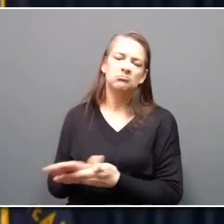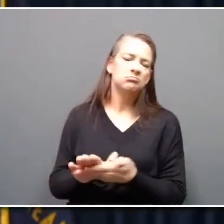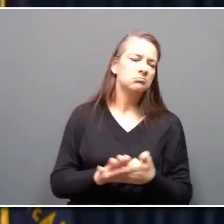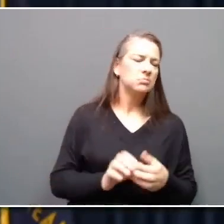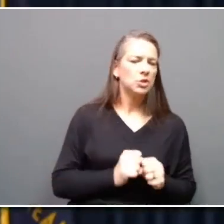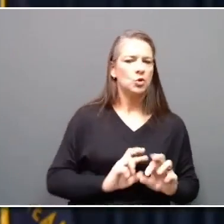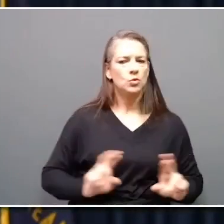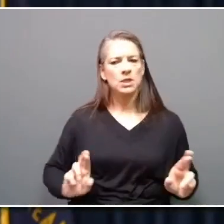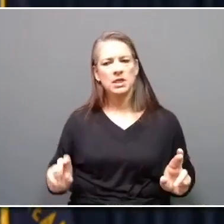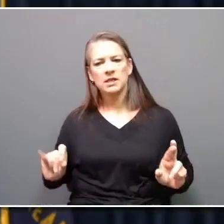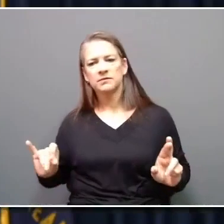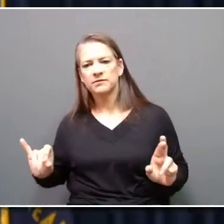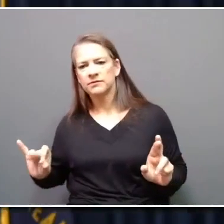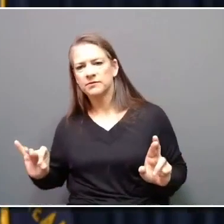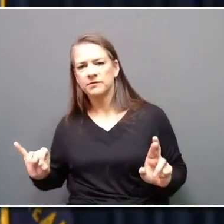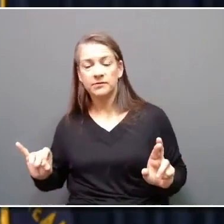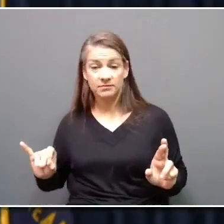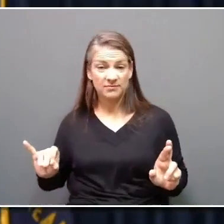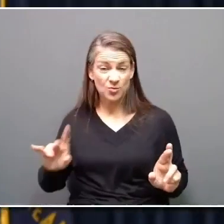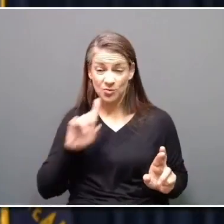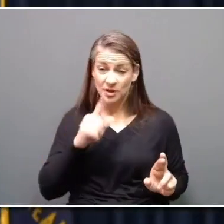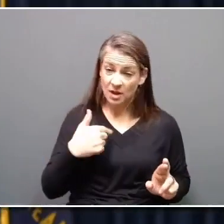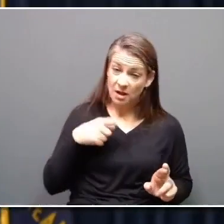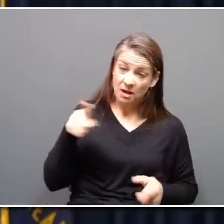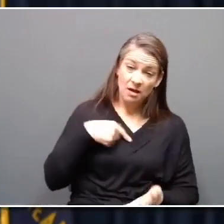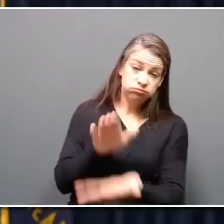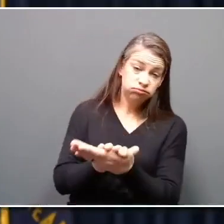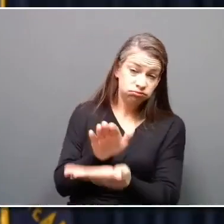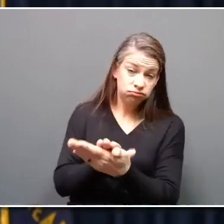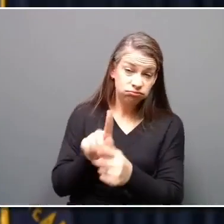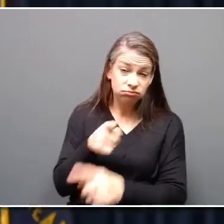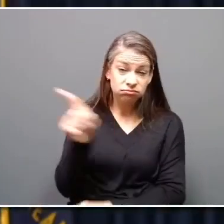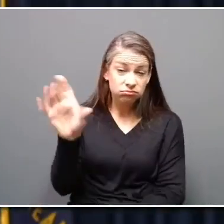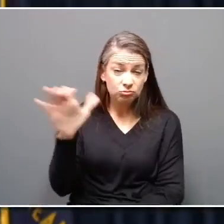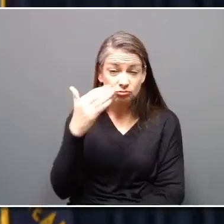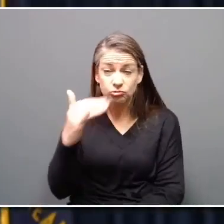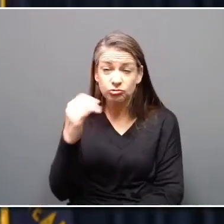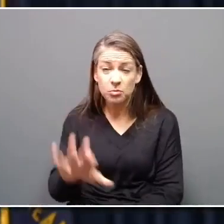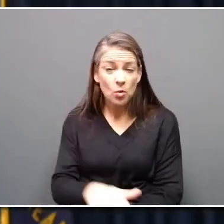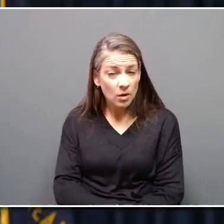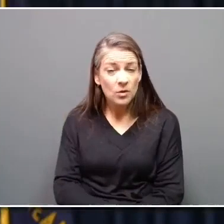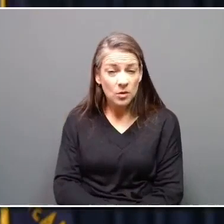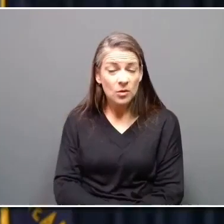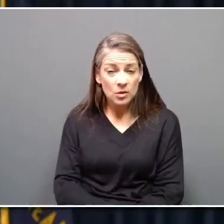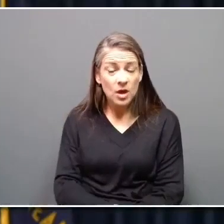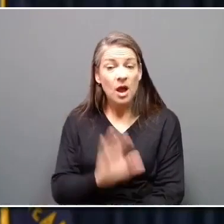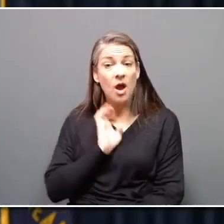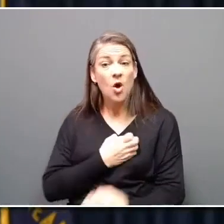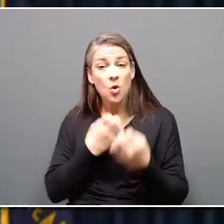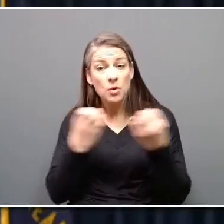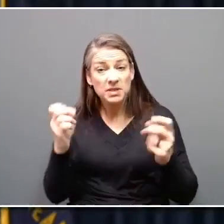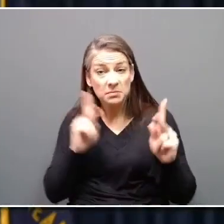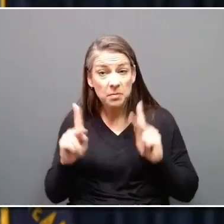give a quick shout out because these folks have been doing so much and doing so well. I want to give a quick shout out to our equipment teams. Rick